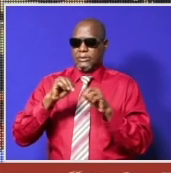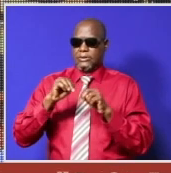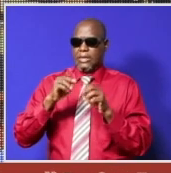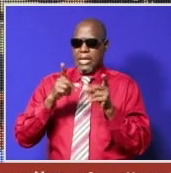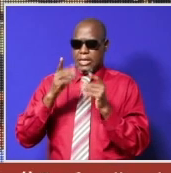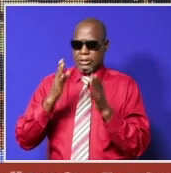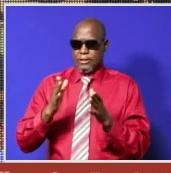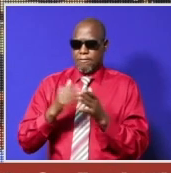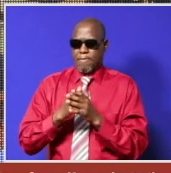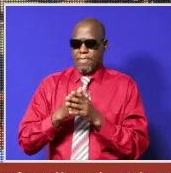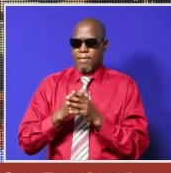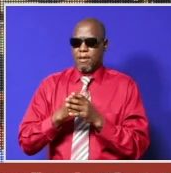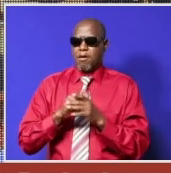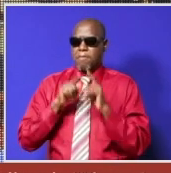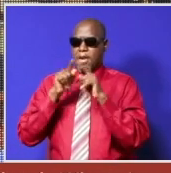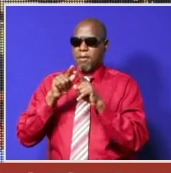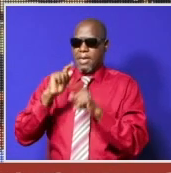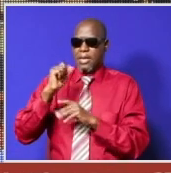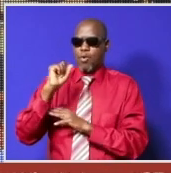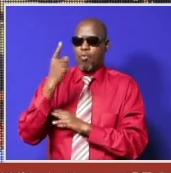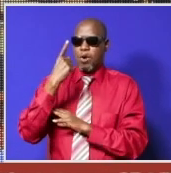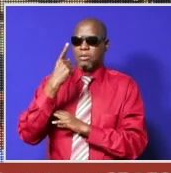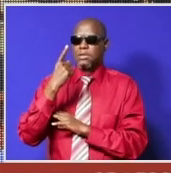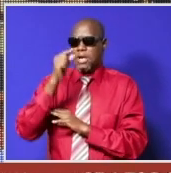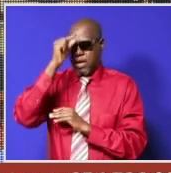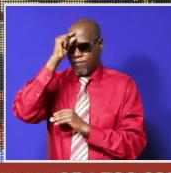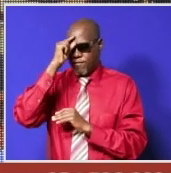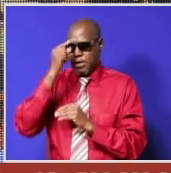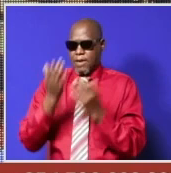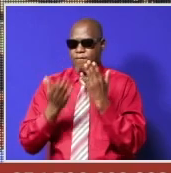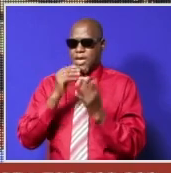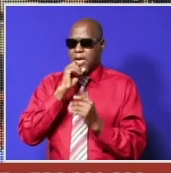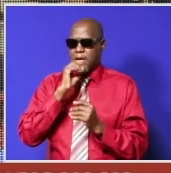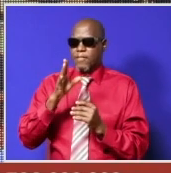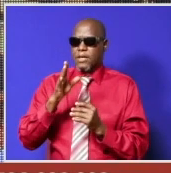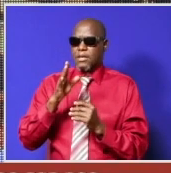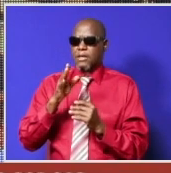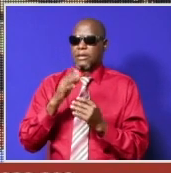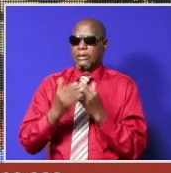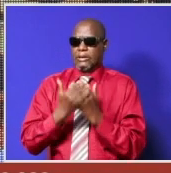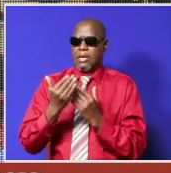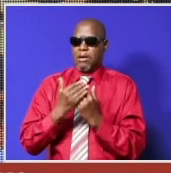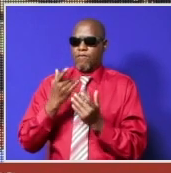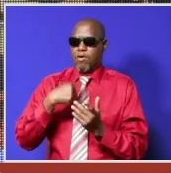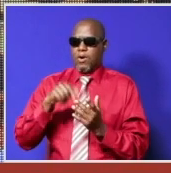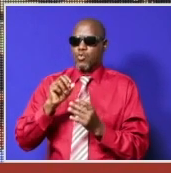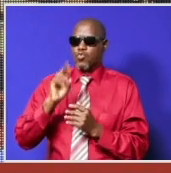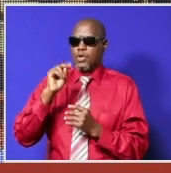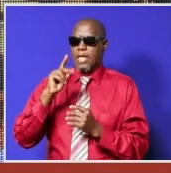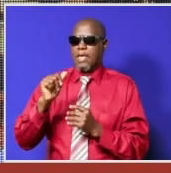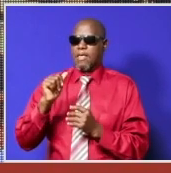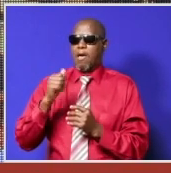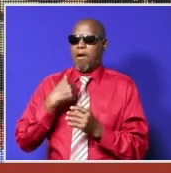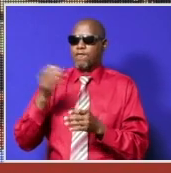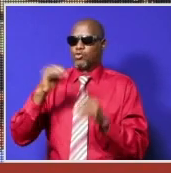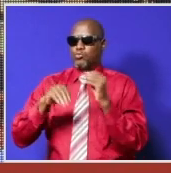Bishop Wanjiru blamed the Kenya Kwanza government for what she said was unfair treatment to her, given her spirited campaign for the UDA party to form government.